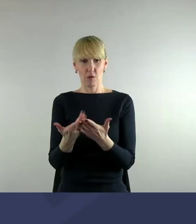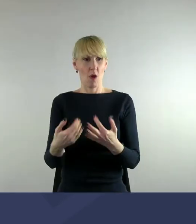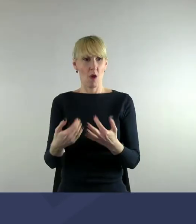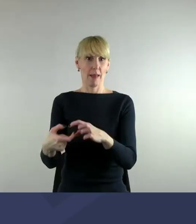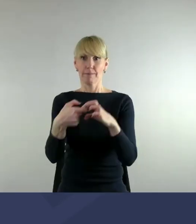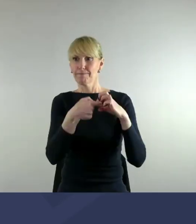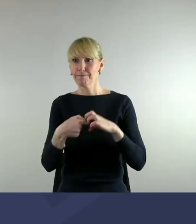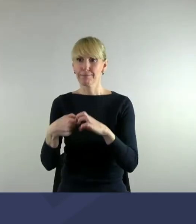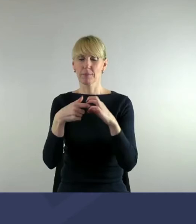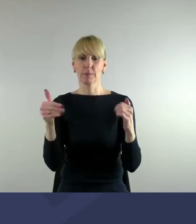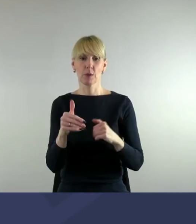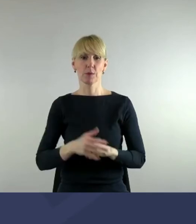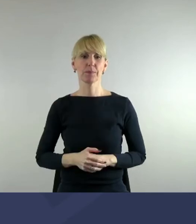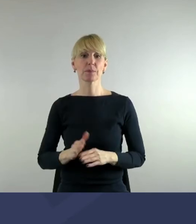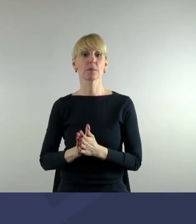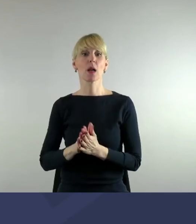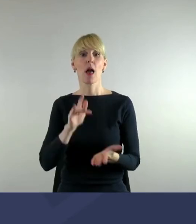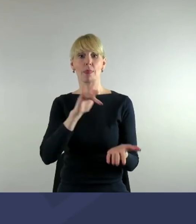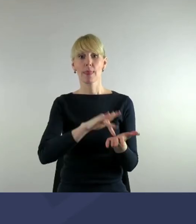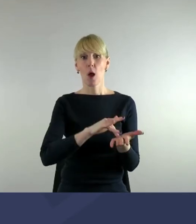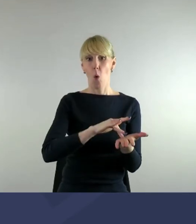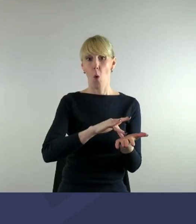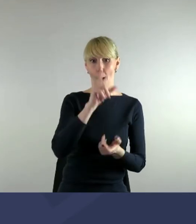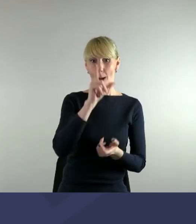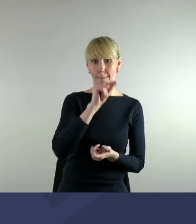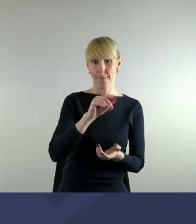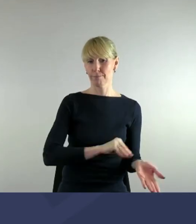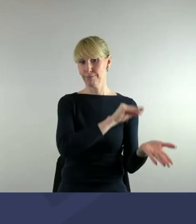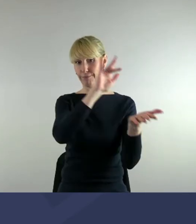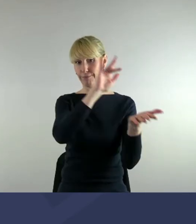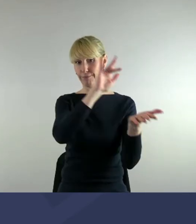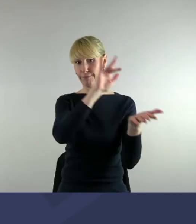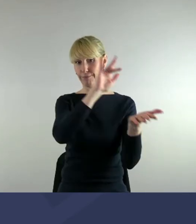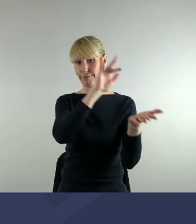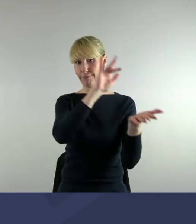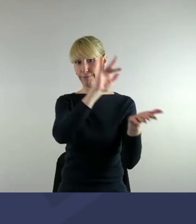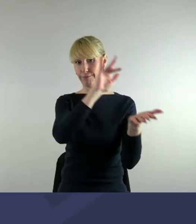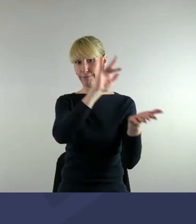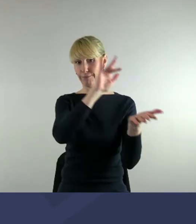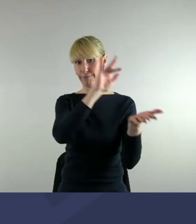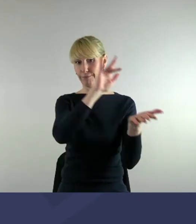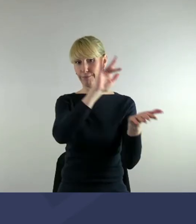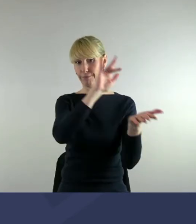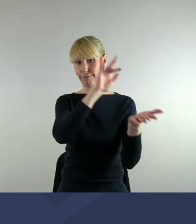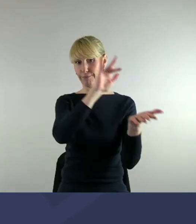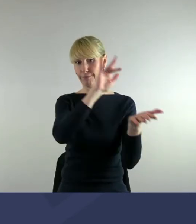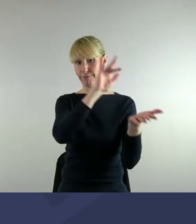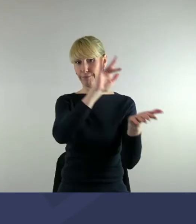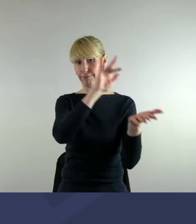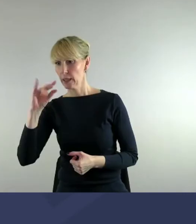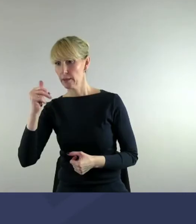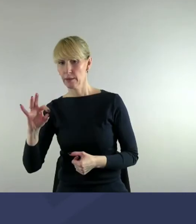results wouldn't be possible if everyone worked individually. Okay, from Opole, we are moving away to